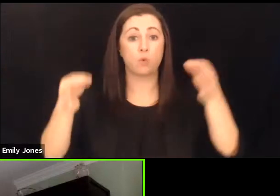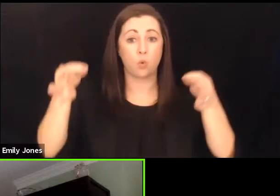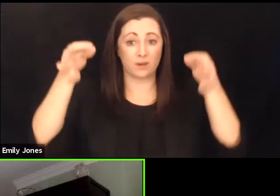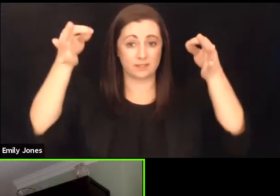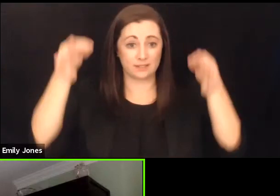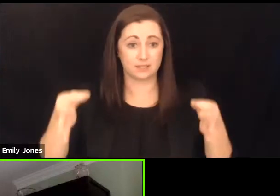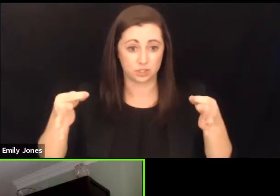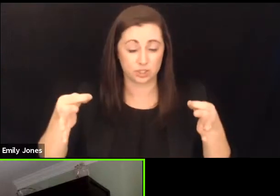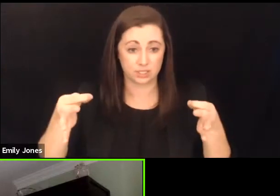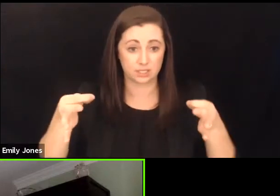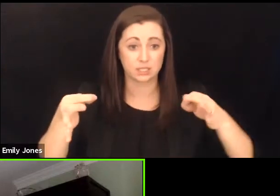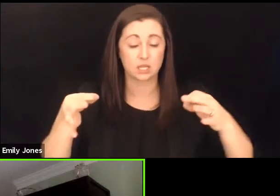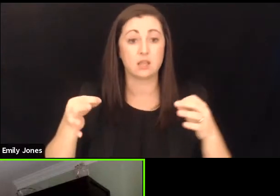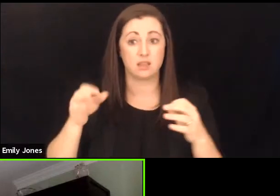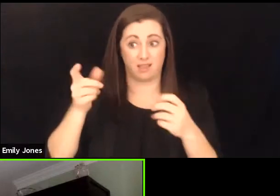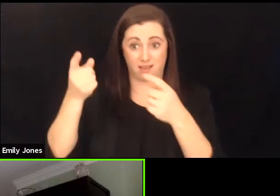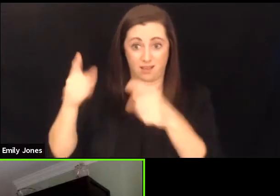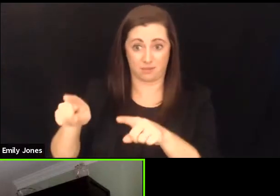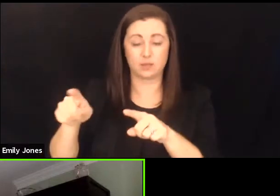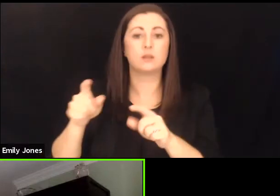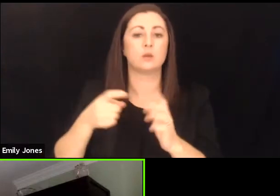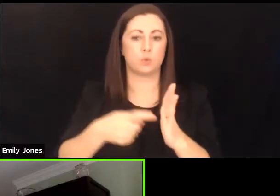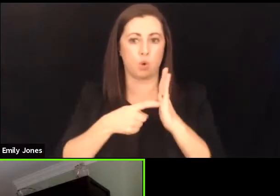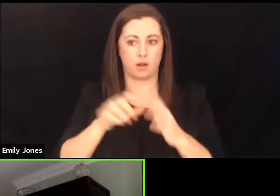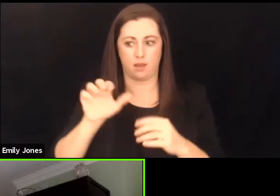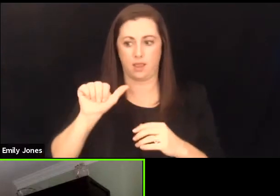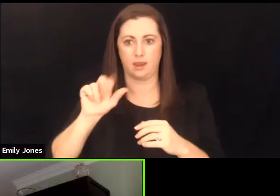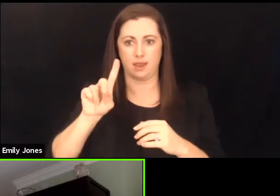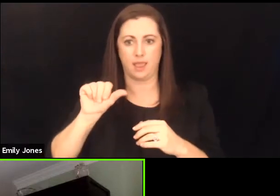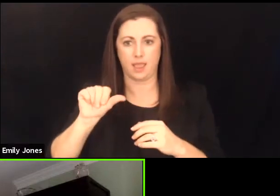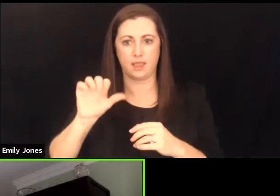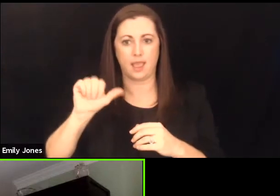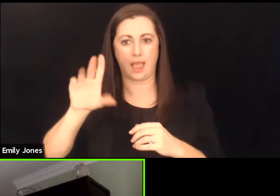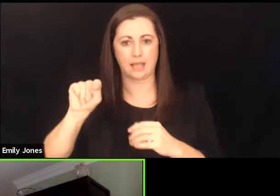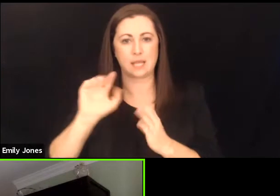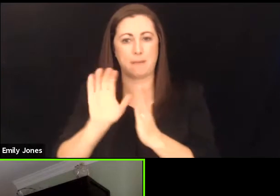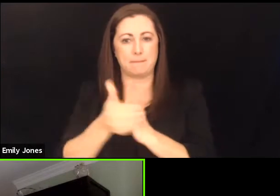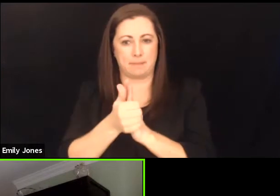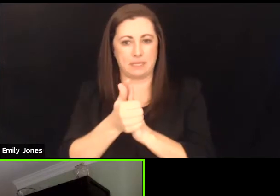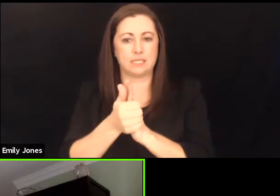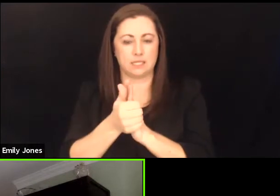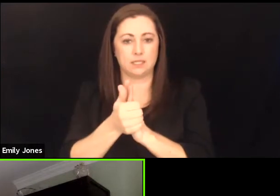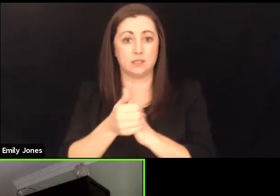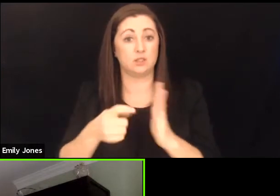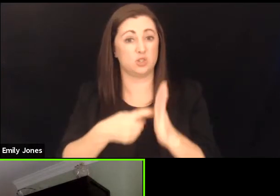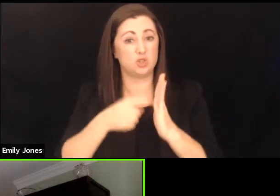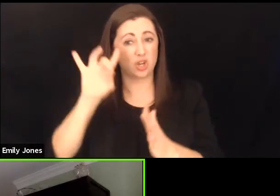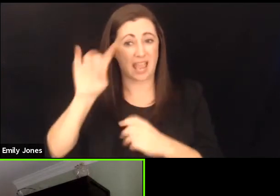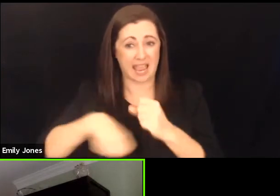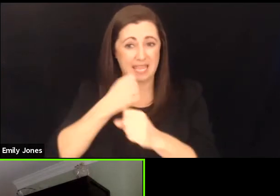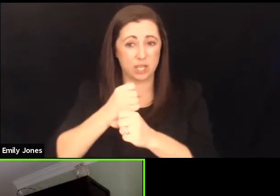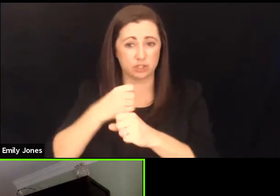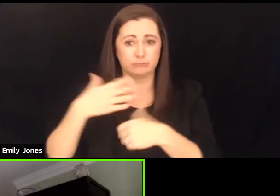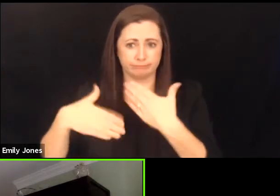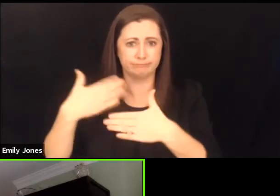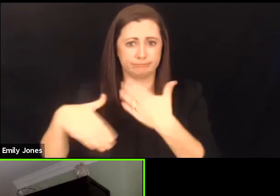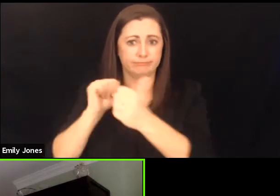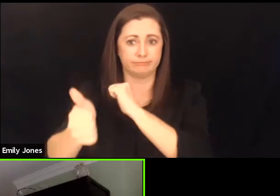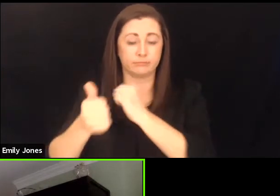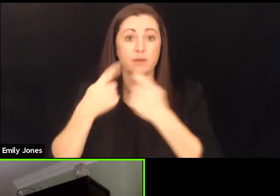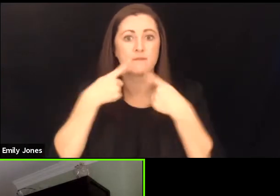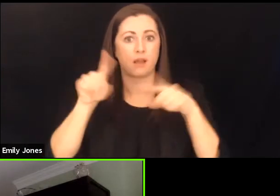Trilogy, we had to have the ADA Act amendments of that took us 8 years to get through. But finally in